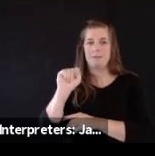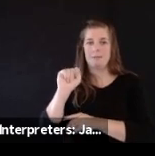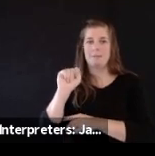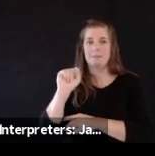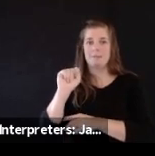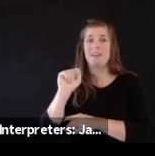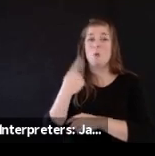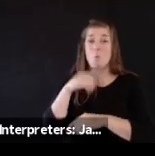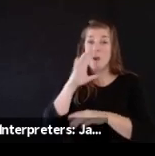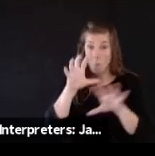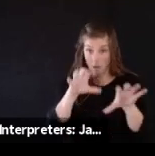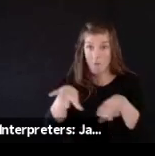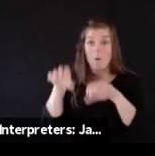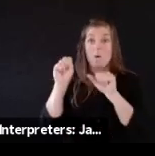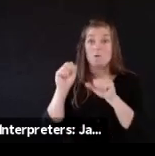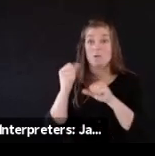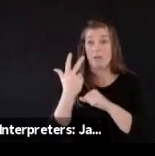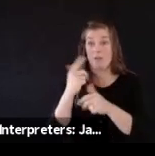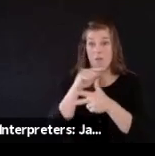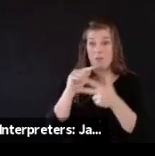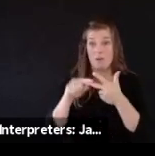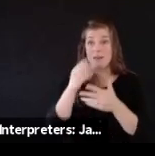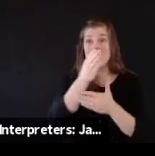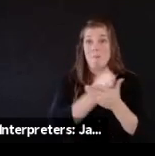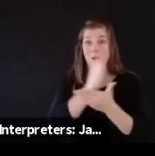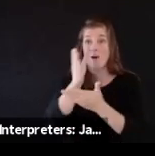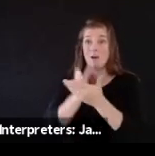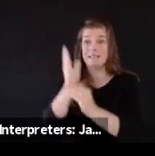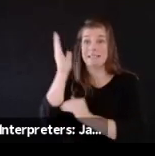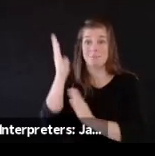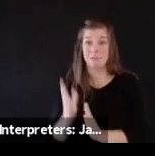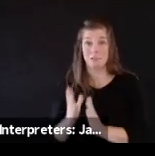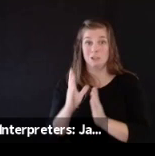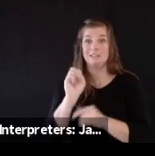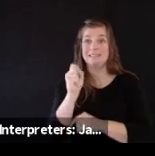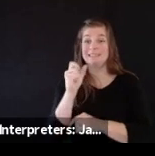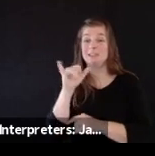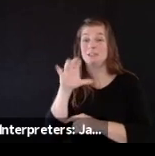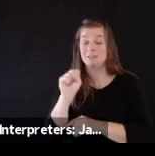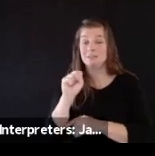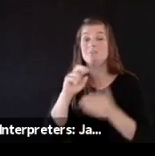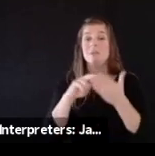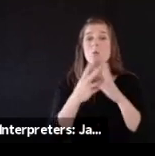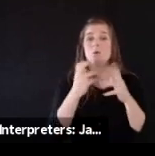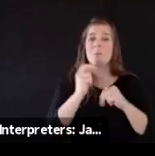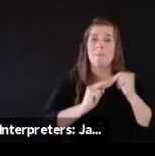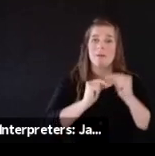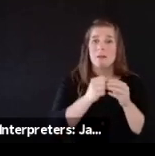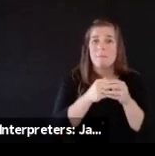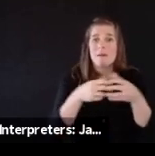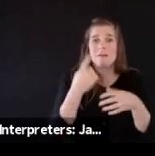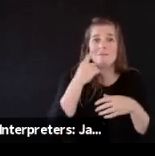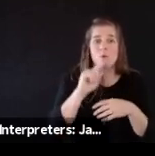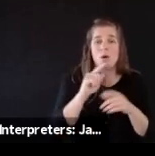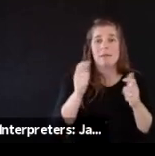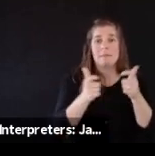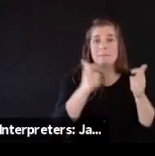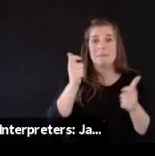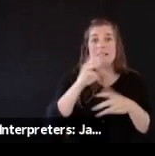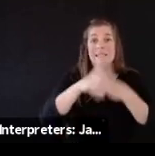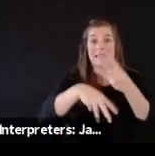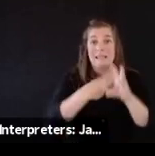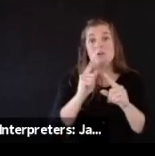hosting a 3-part social justice speaker series that focuses on building capacity for larger society to be able to